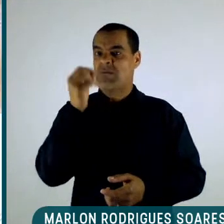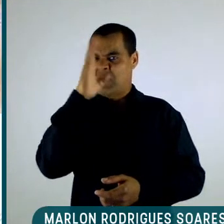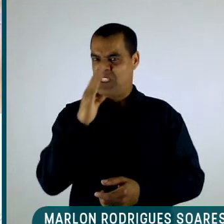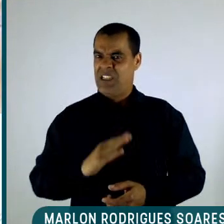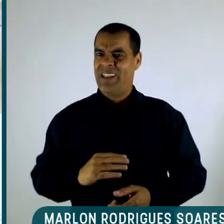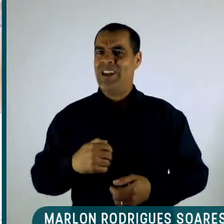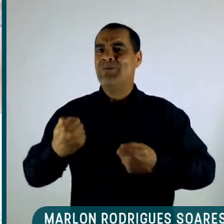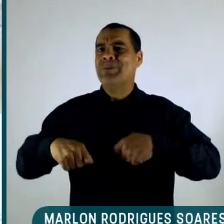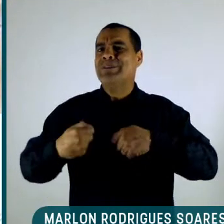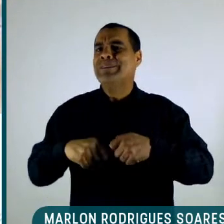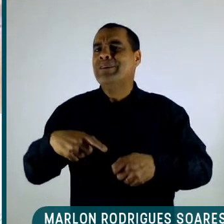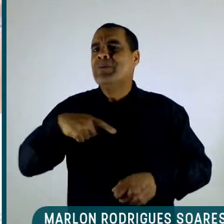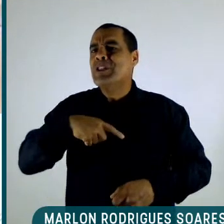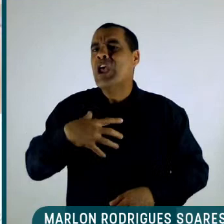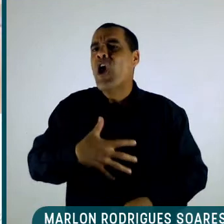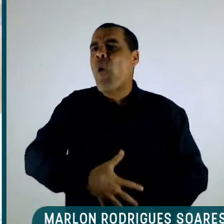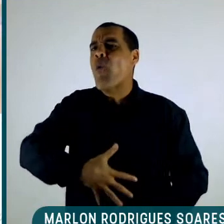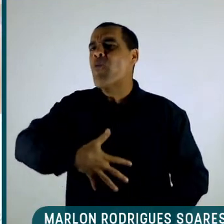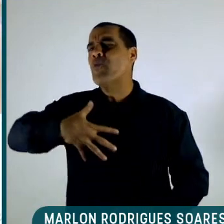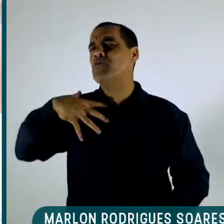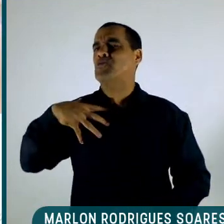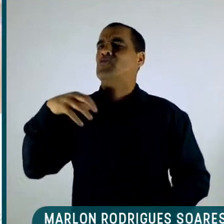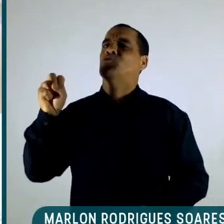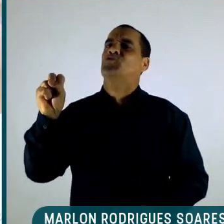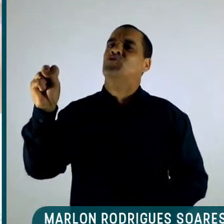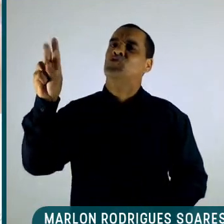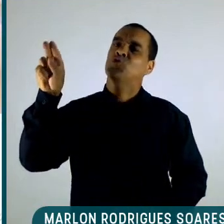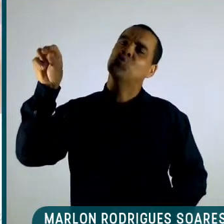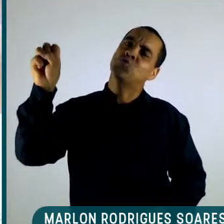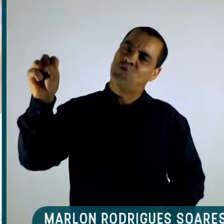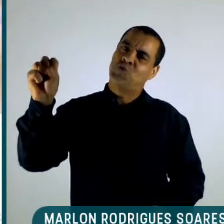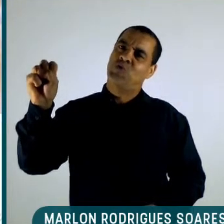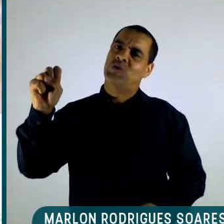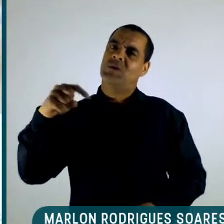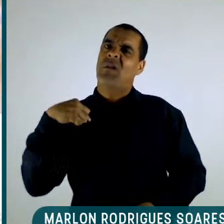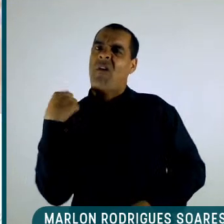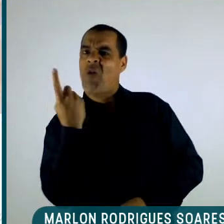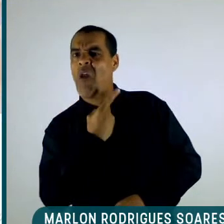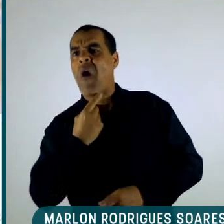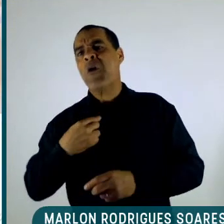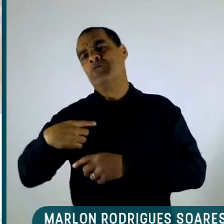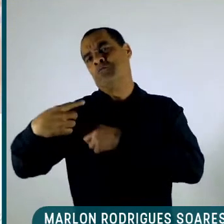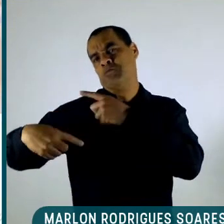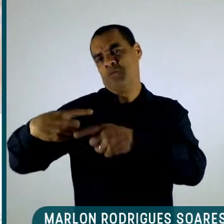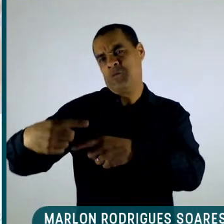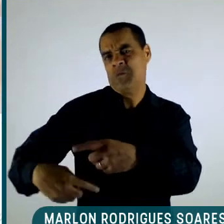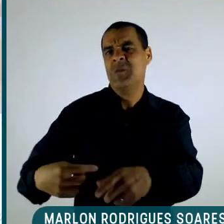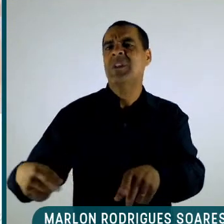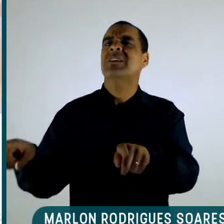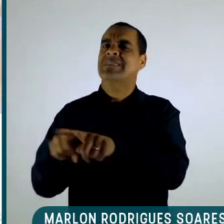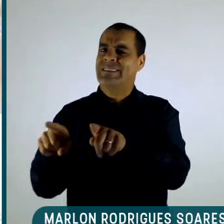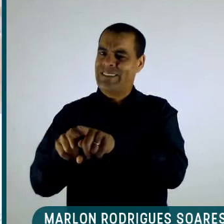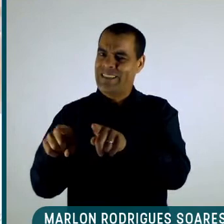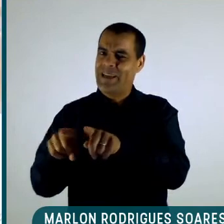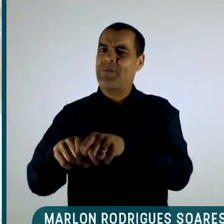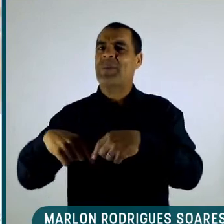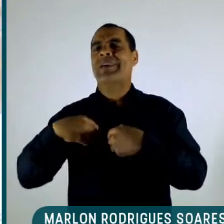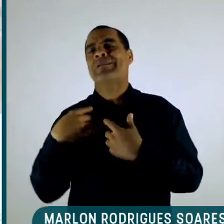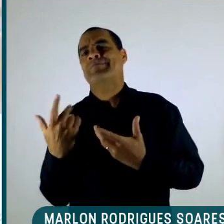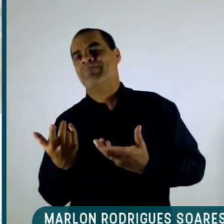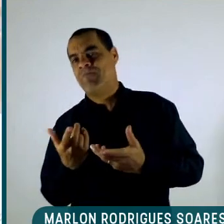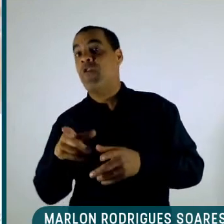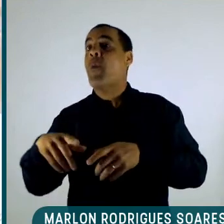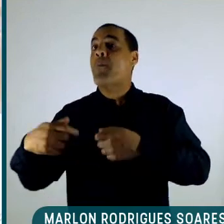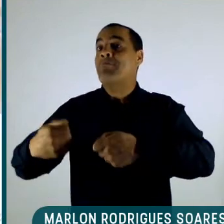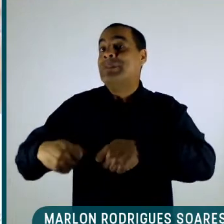Brazilians, and we should be proud of the SUS and defend it, because not only us, but our descendants